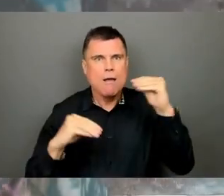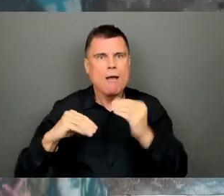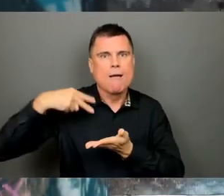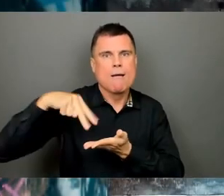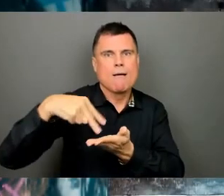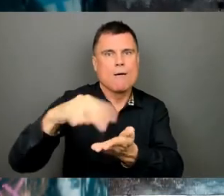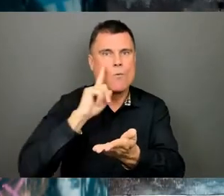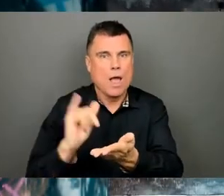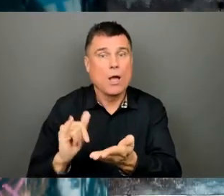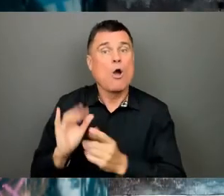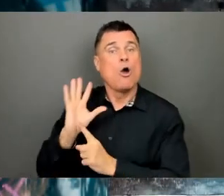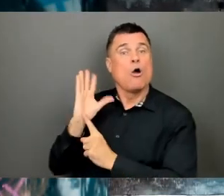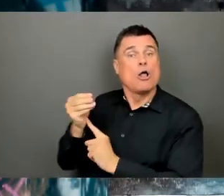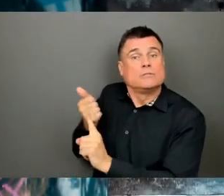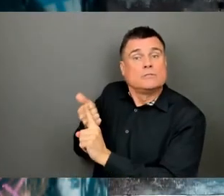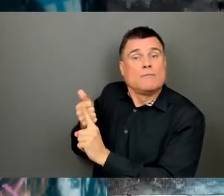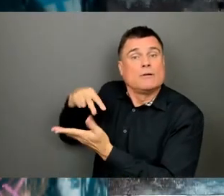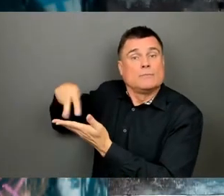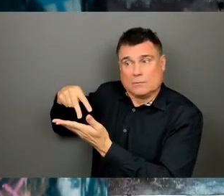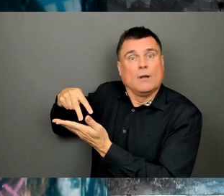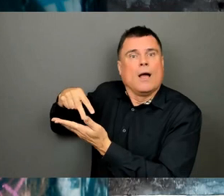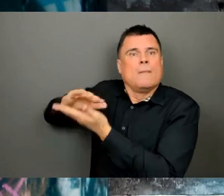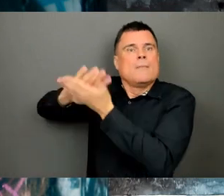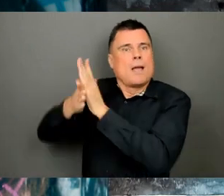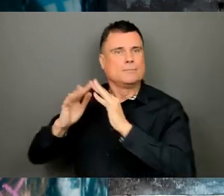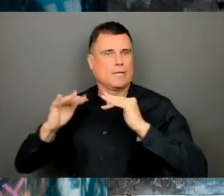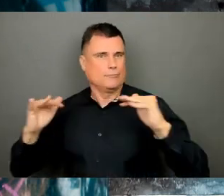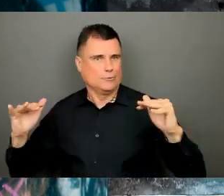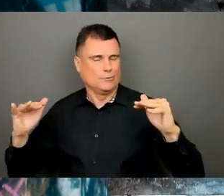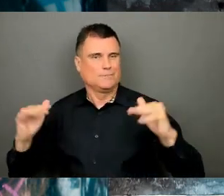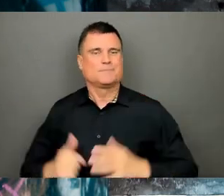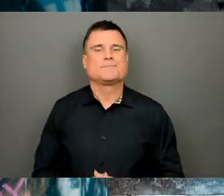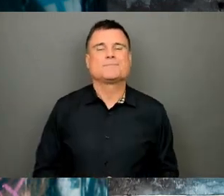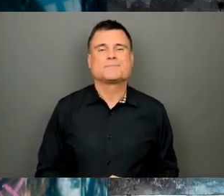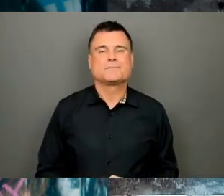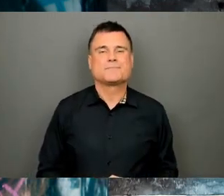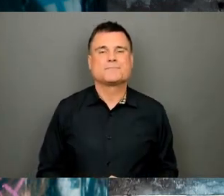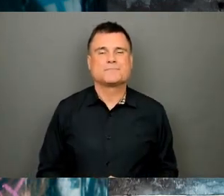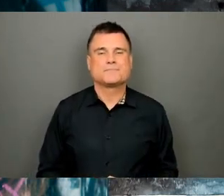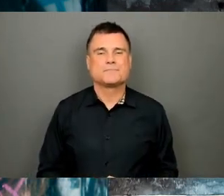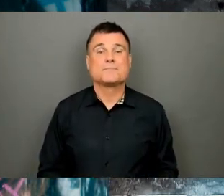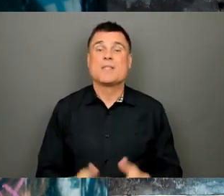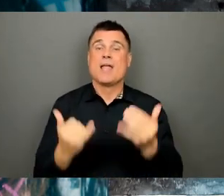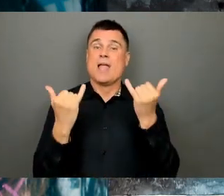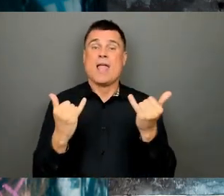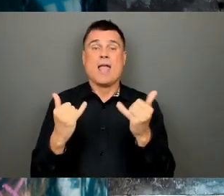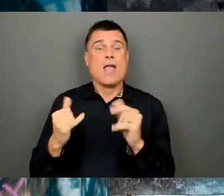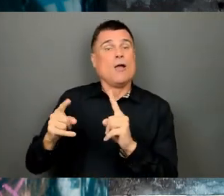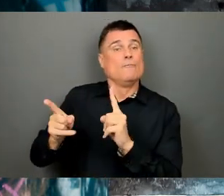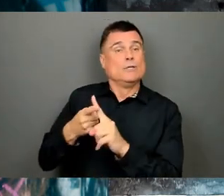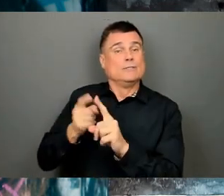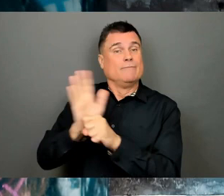very colorful. Welcome to the first video in our hip-hop dance video series. We have made these videos to share a